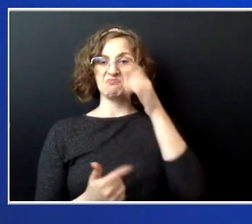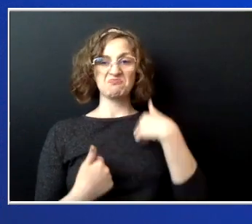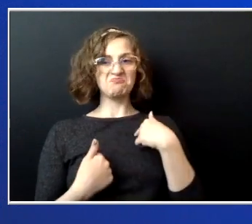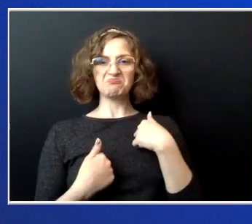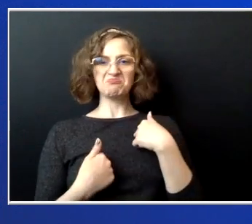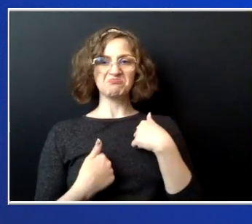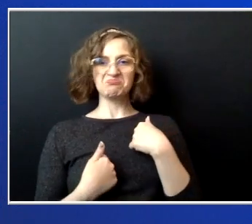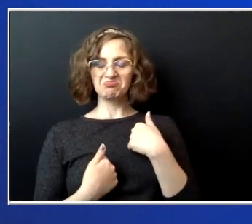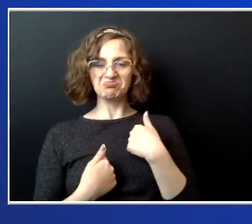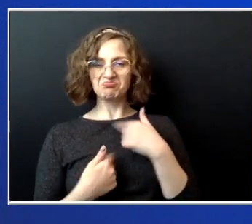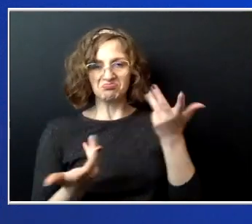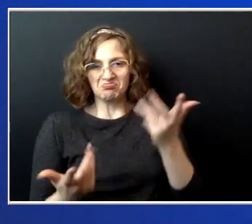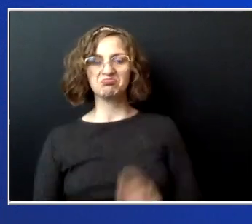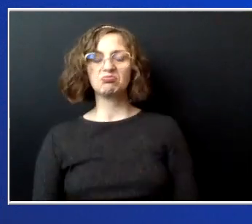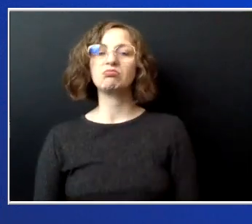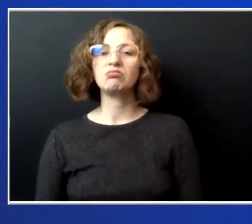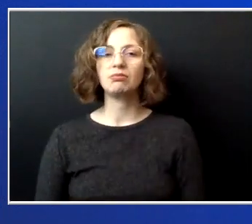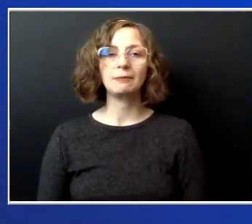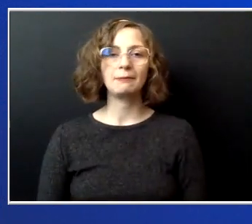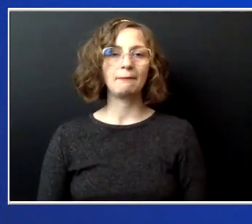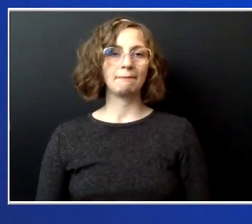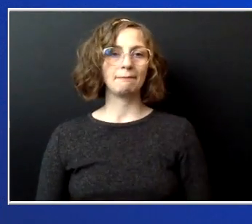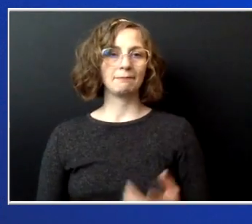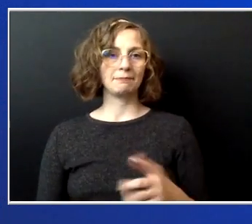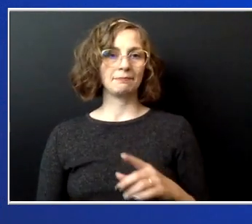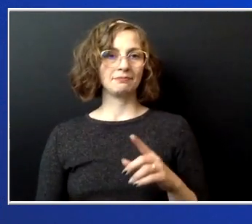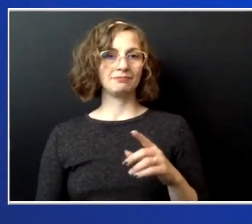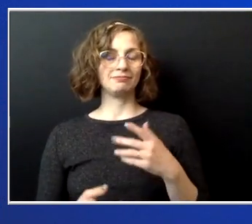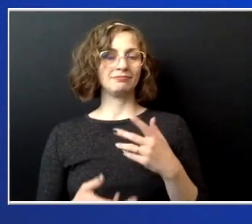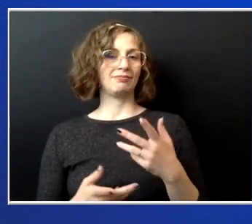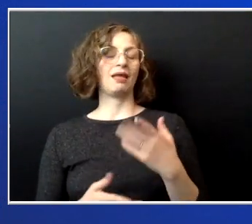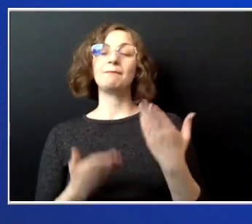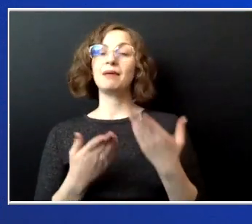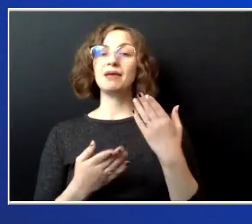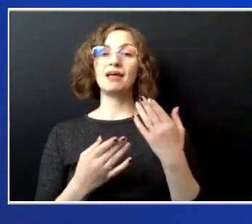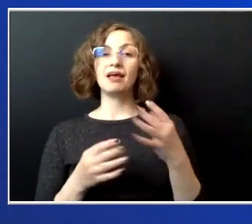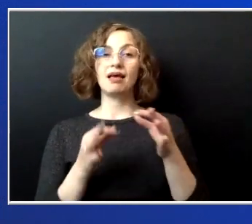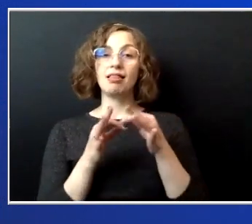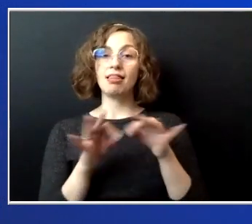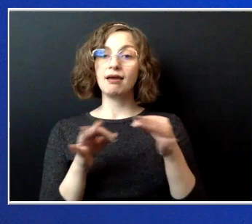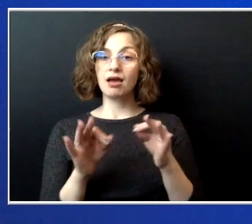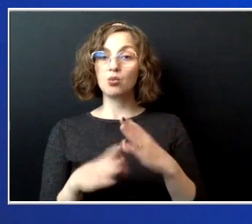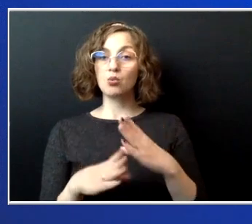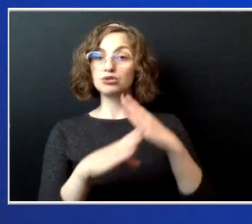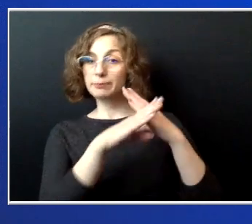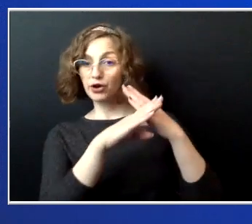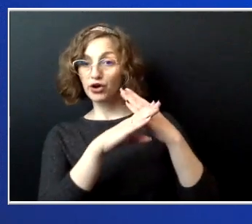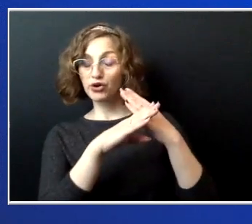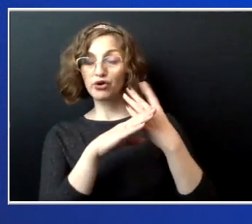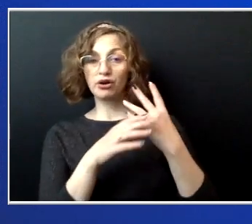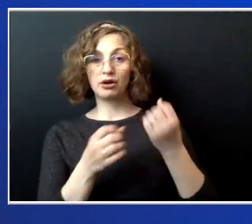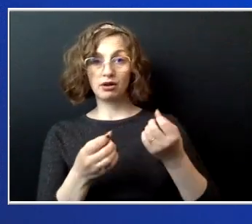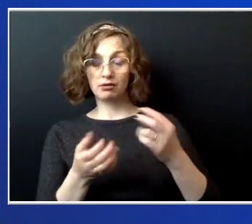aren't able to speak the language to the extent that they can make themselves